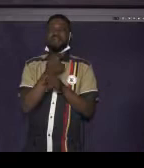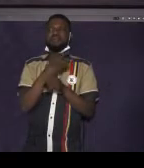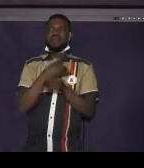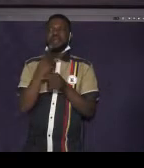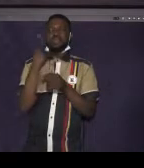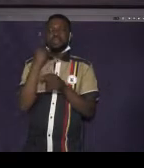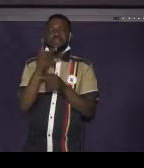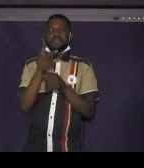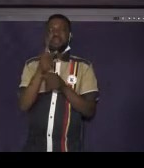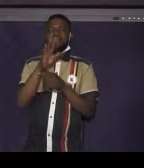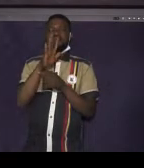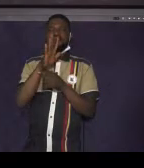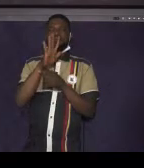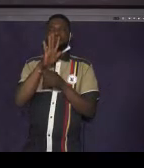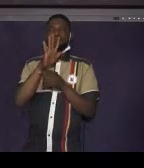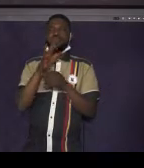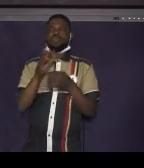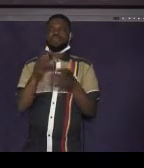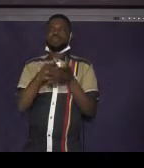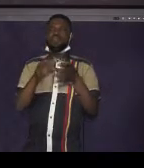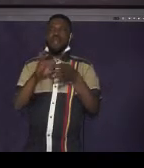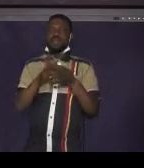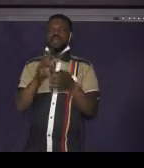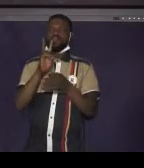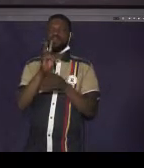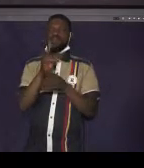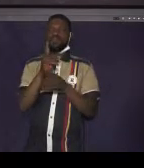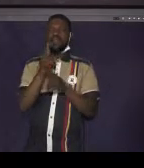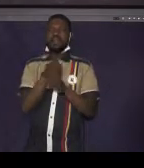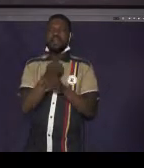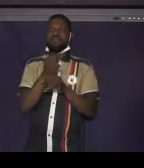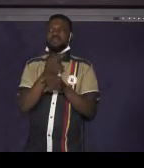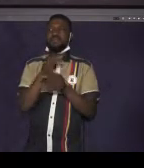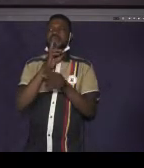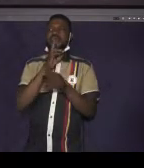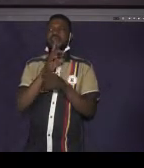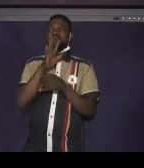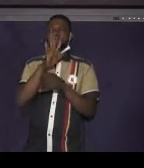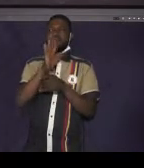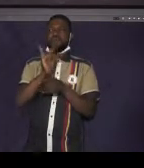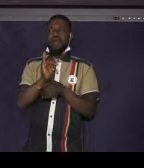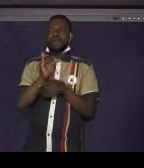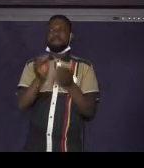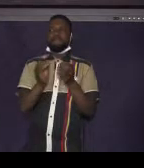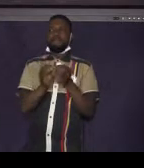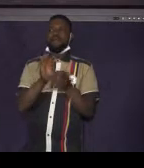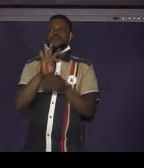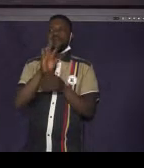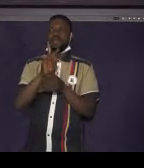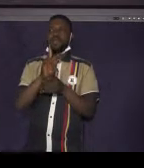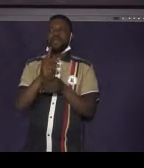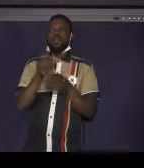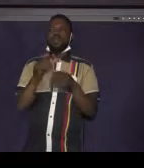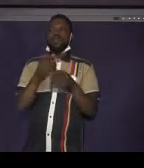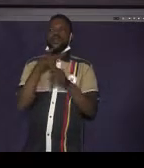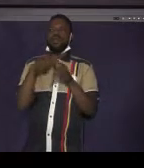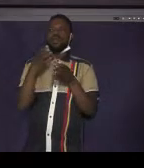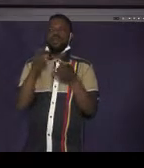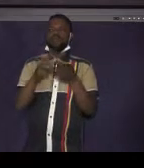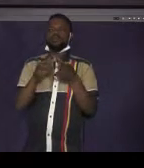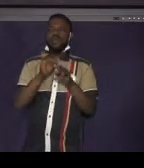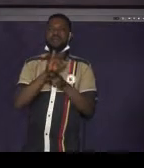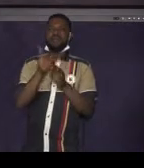look at this expression. This expression contains 2 terms, and the 2 terms are 5y and 4k. But when you want